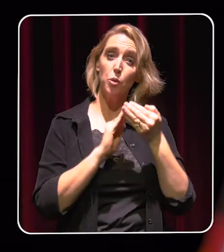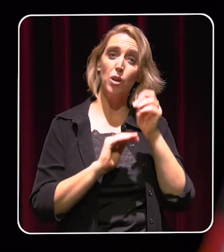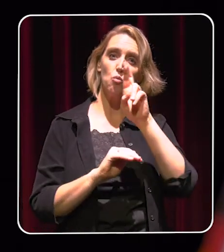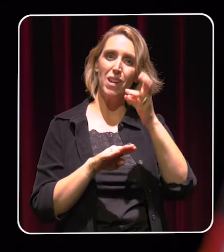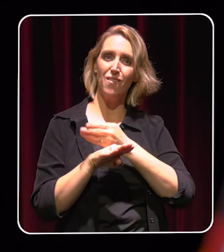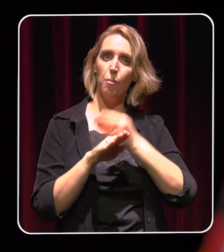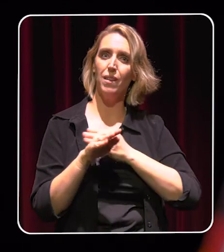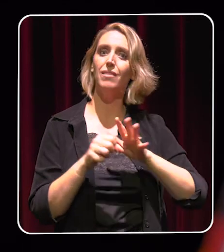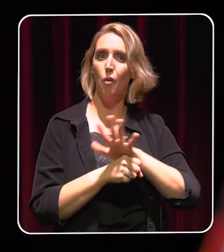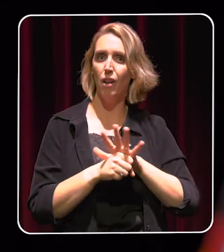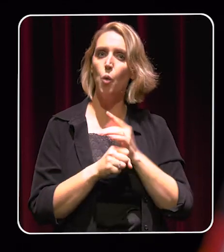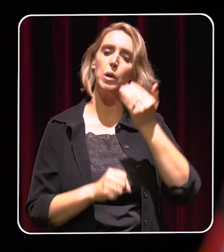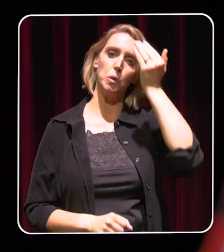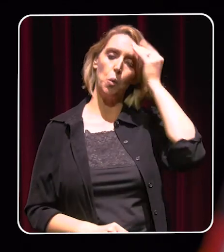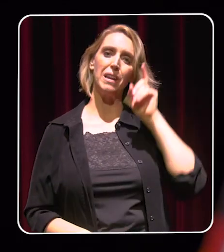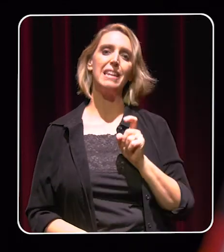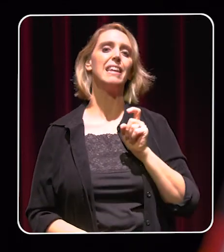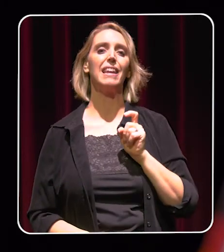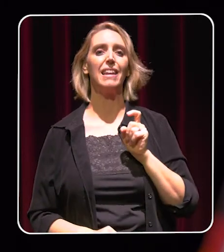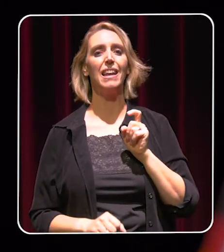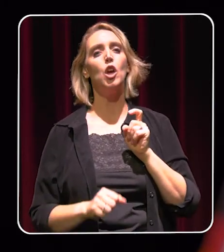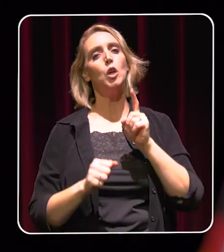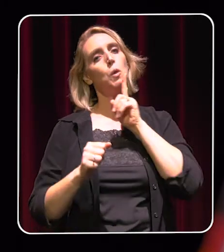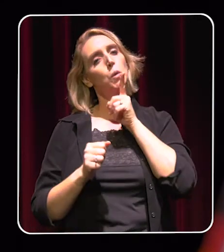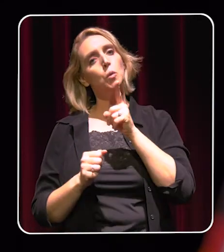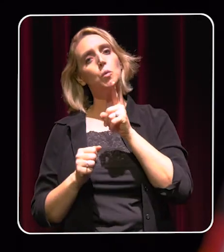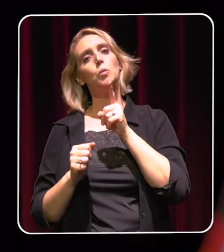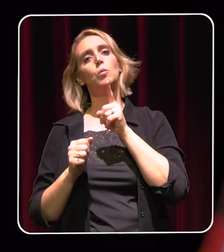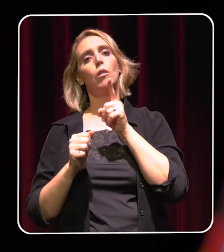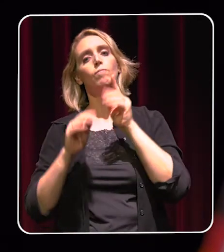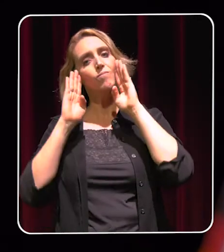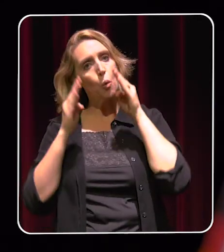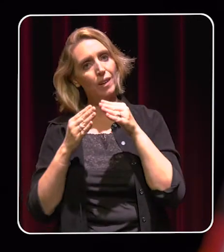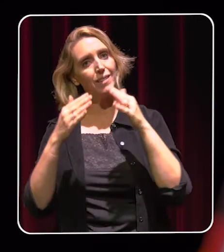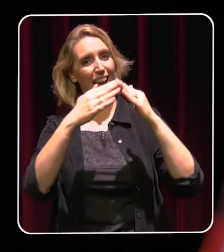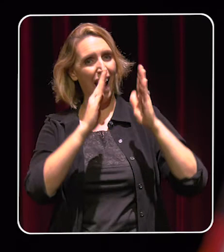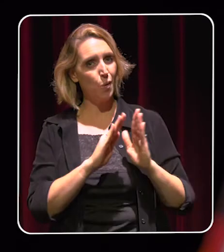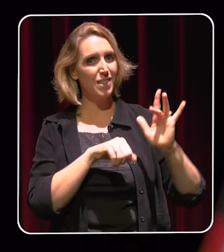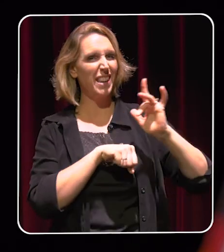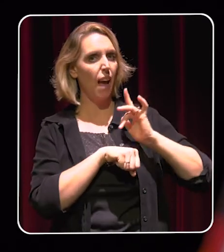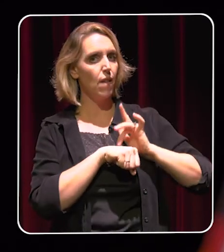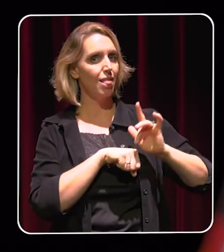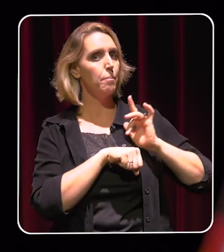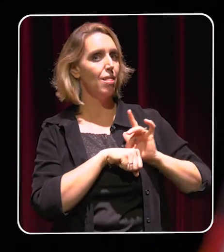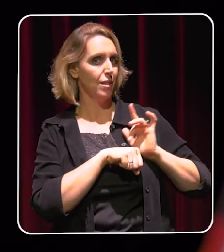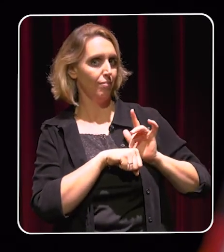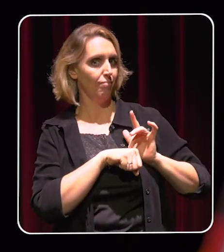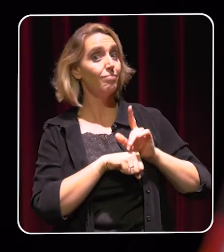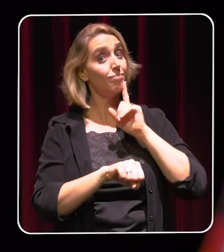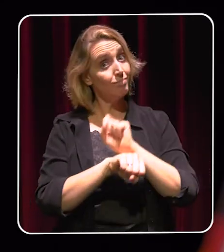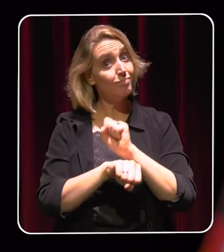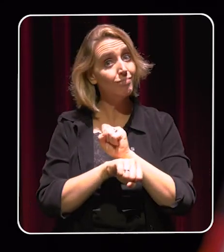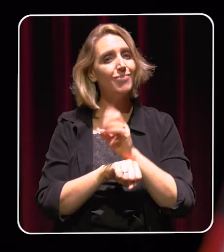Area. We knew that we needed to address the other side of the coin, housing availability, and we